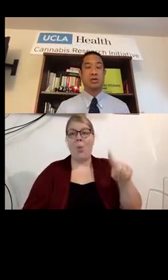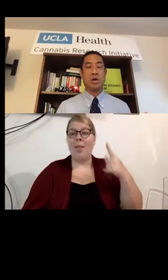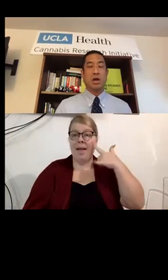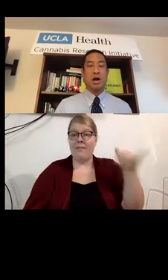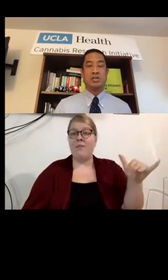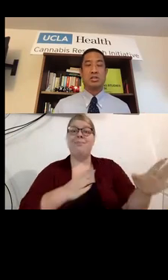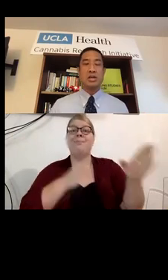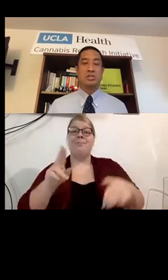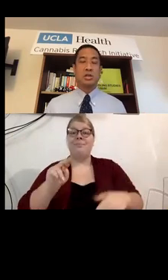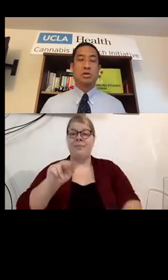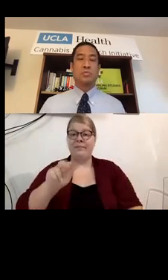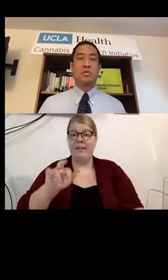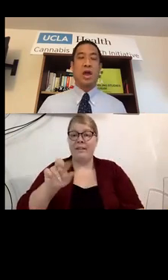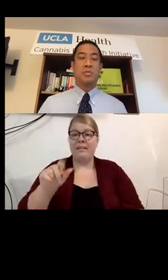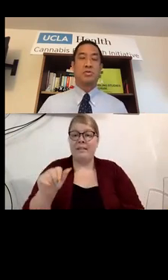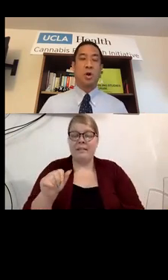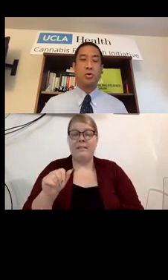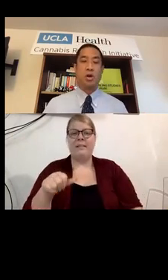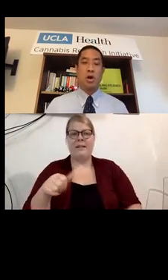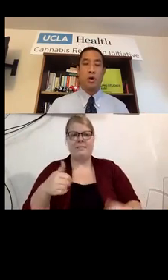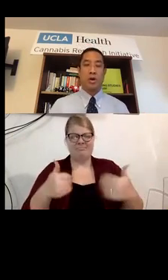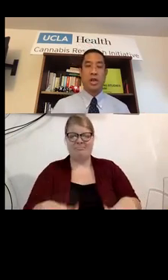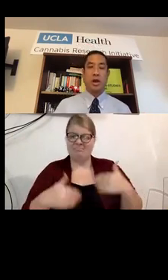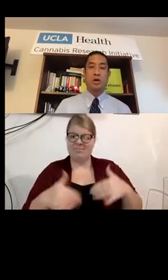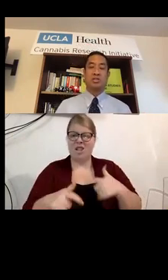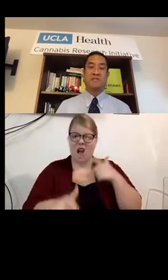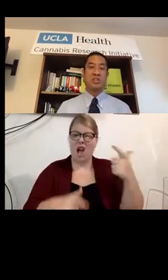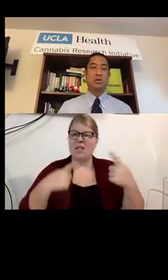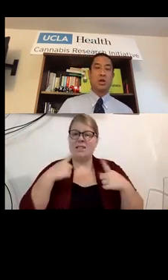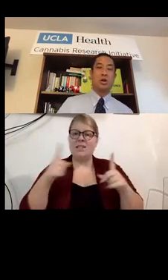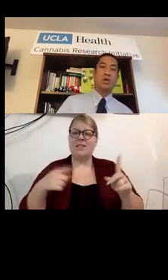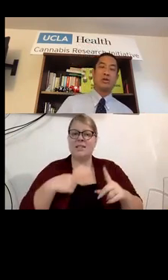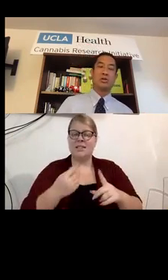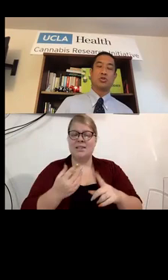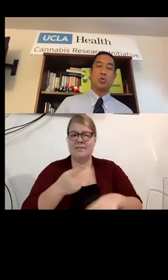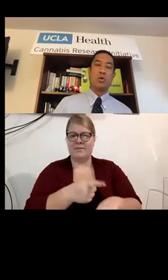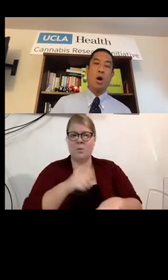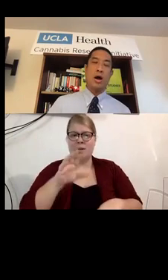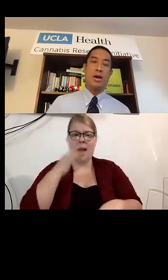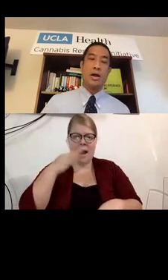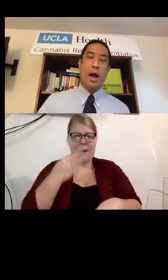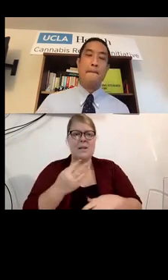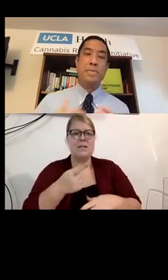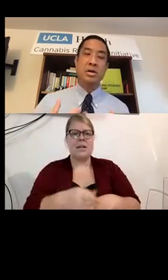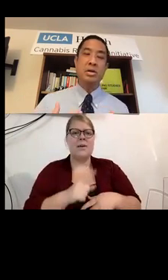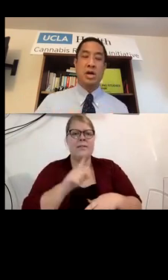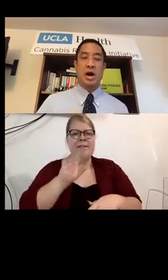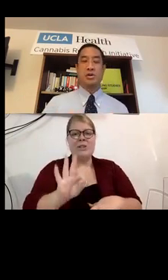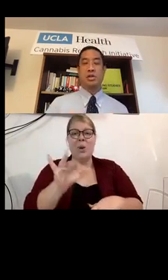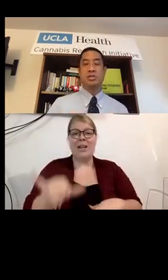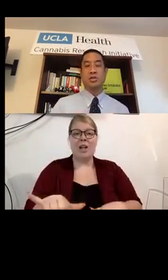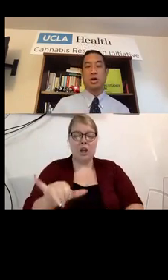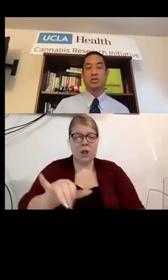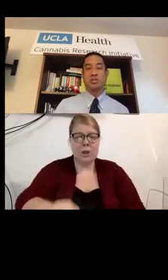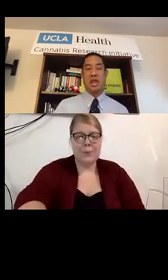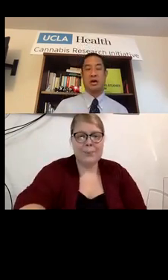massive success in terms of cannabis growth, where here, just fiscal year 2021, $1 billion